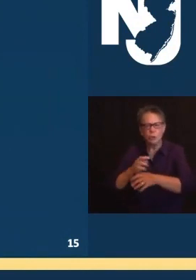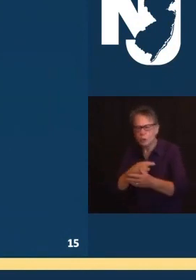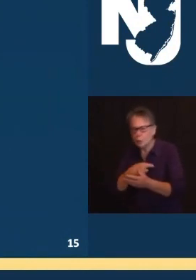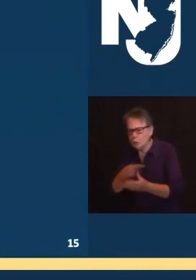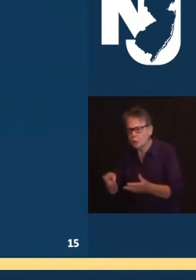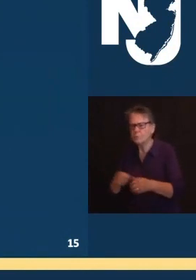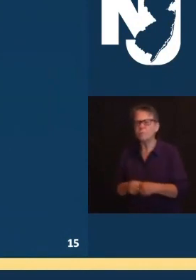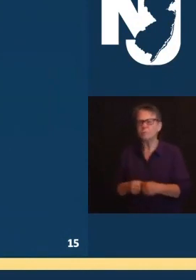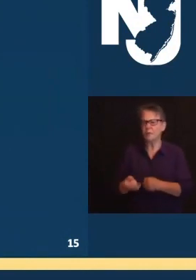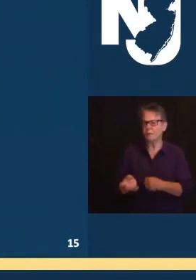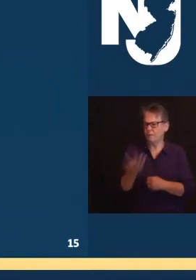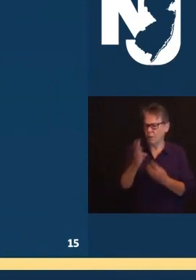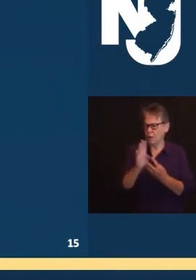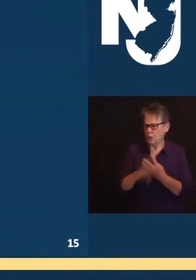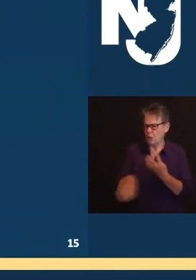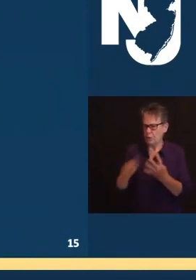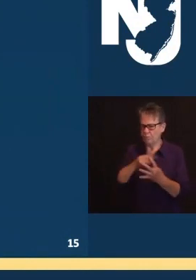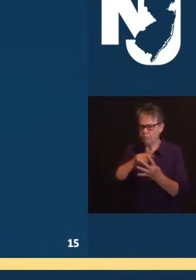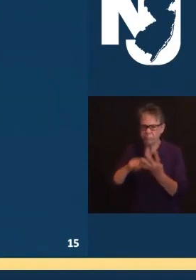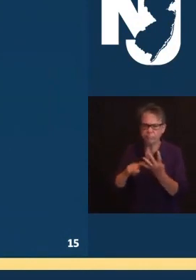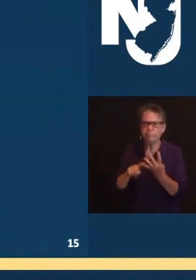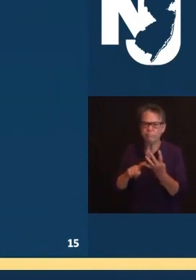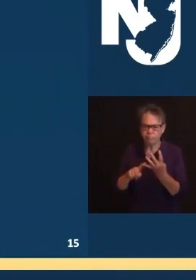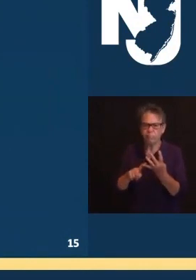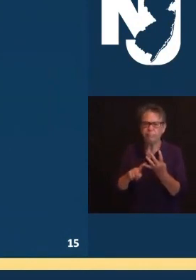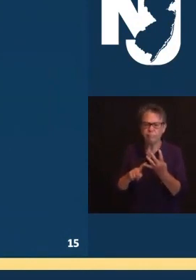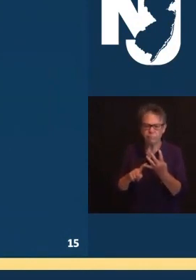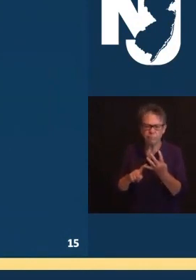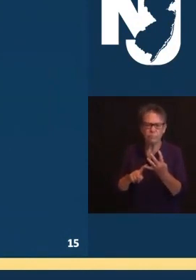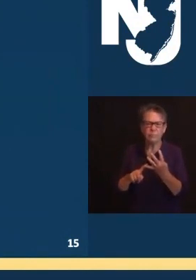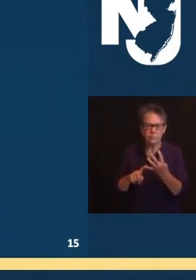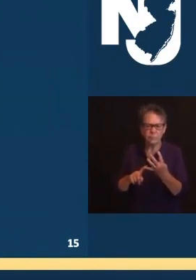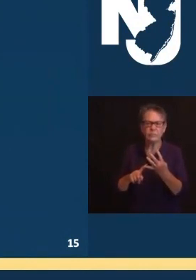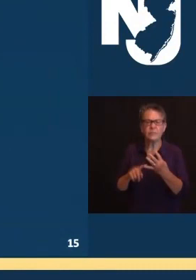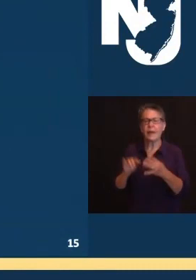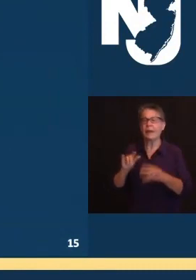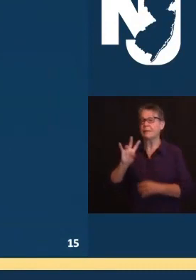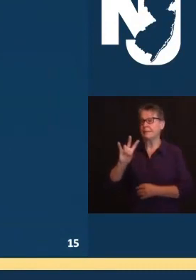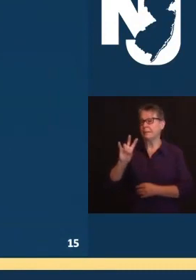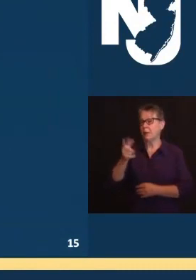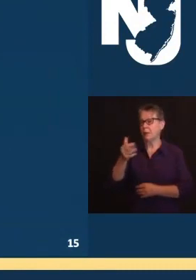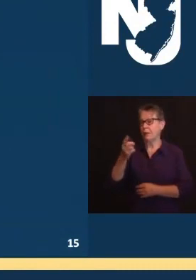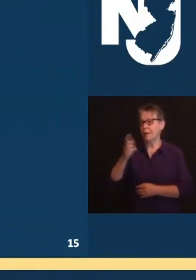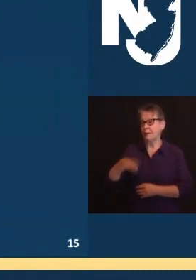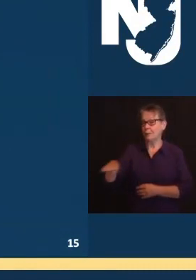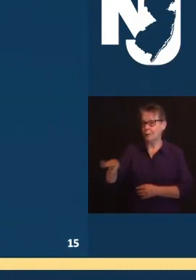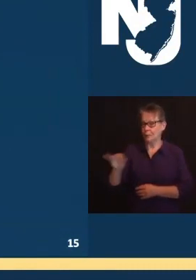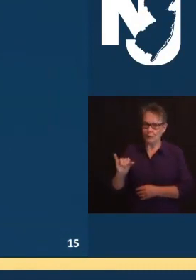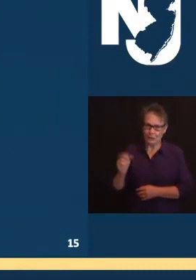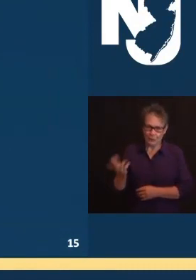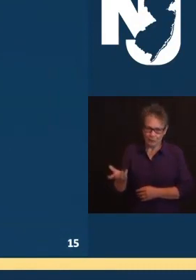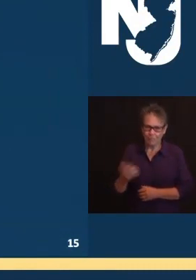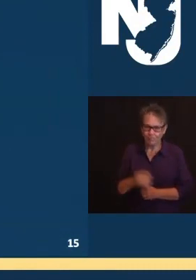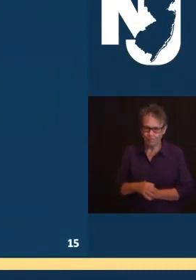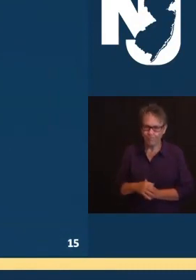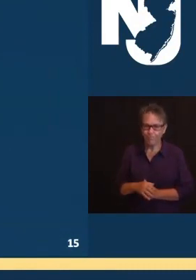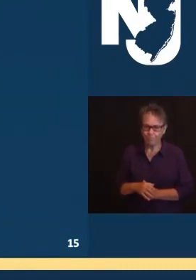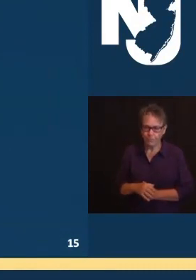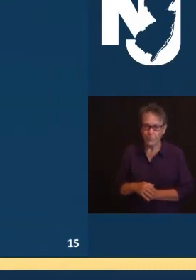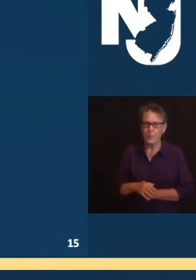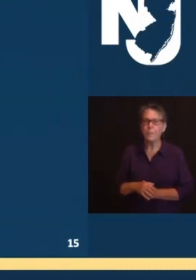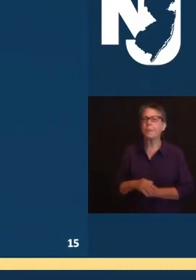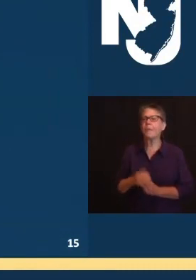with whom I had the honor of speaking yesterday, and 7 grandchildren and a beloved grandniece. He is now reunited with